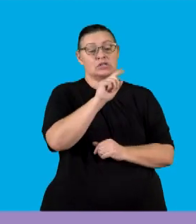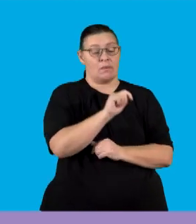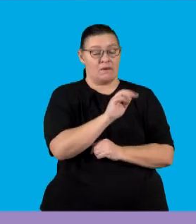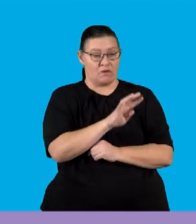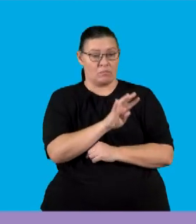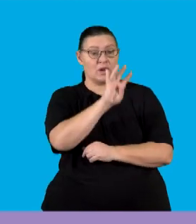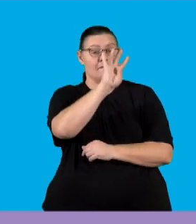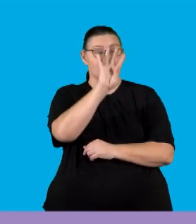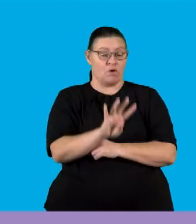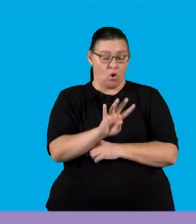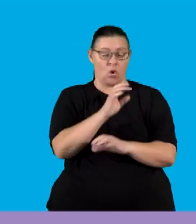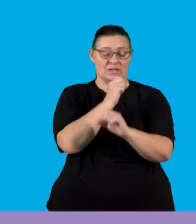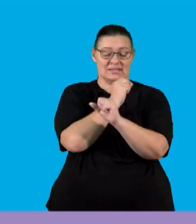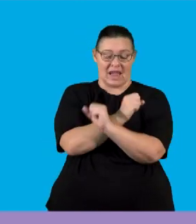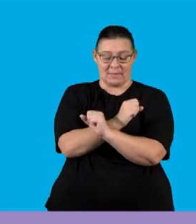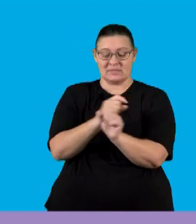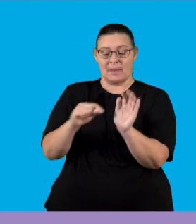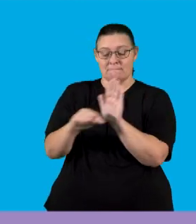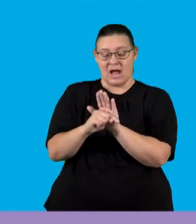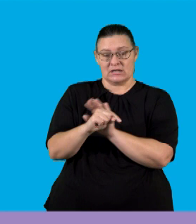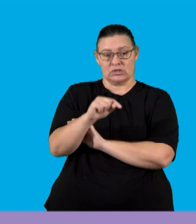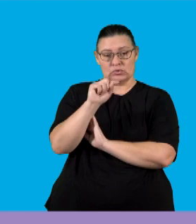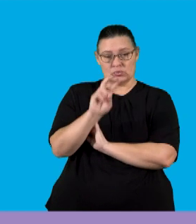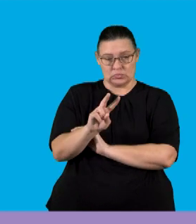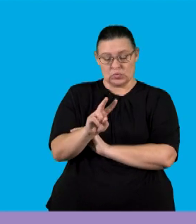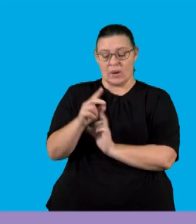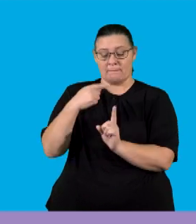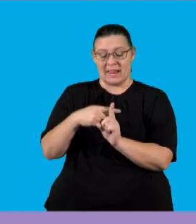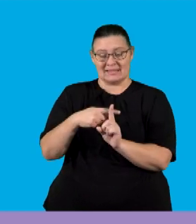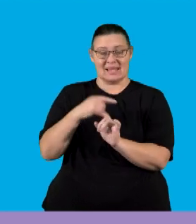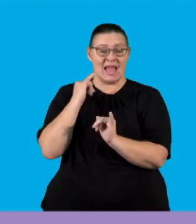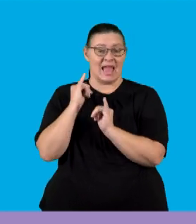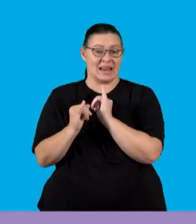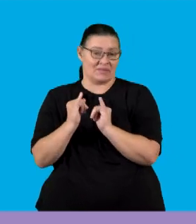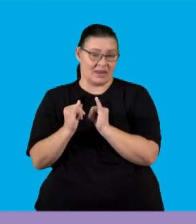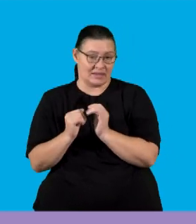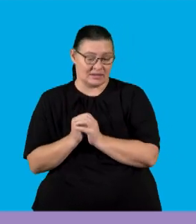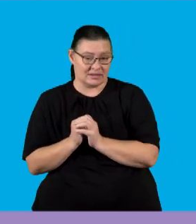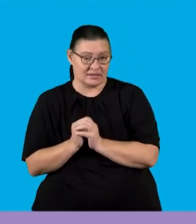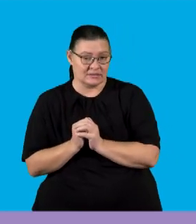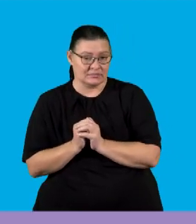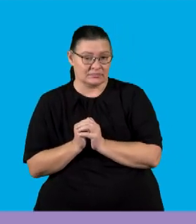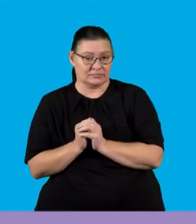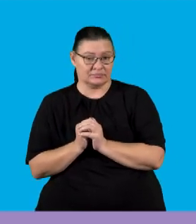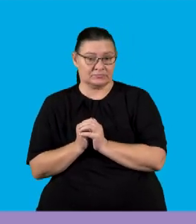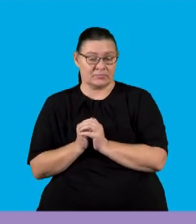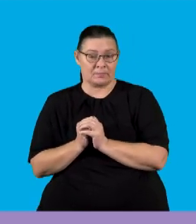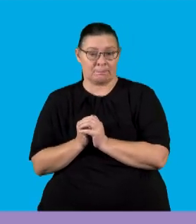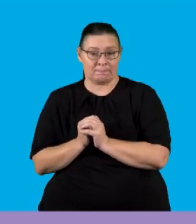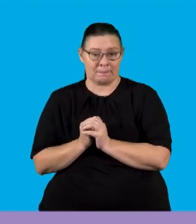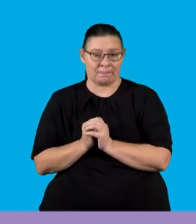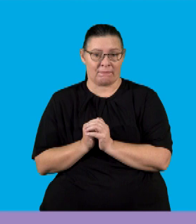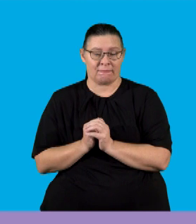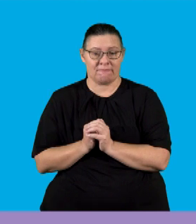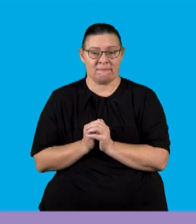will, of course, we know 4 multiplied by a negative 2 will give us a negative 8. But we are not looking for a negative 8. If we look